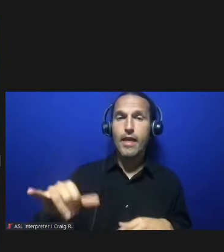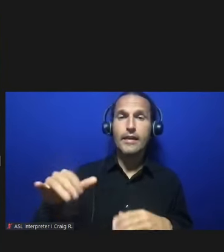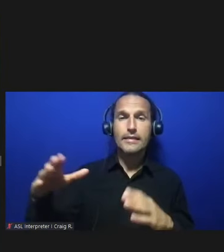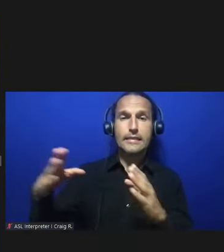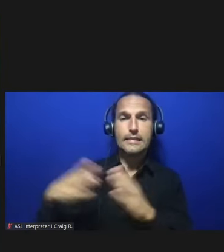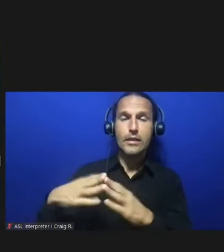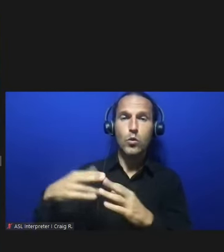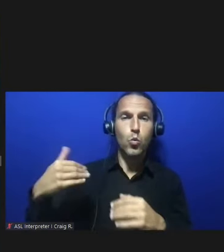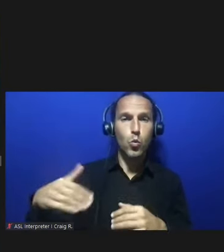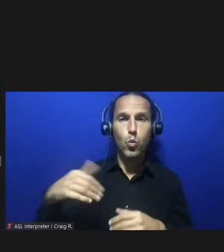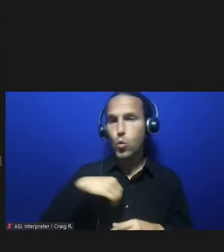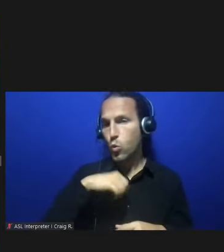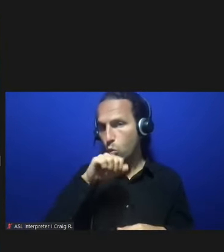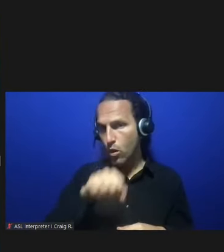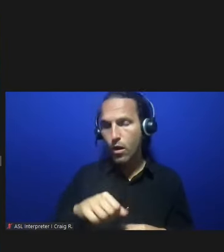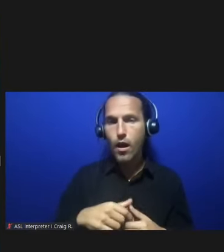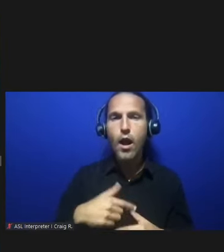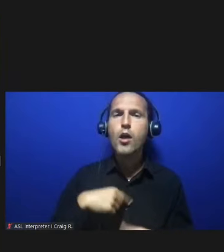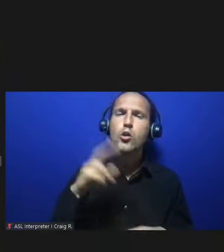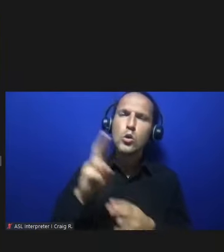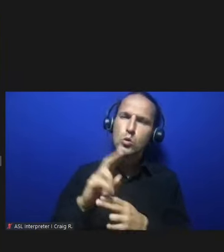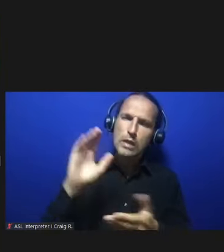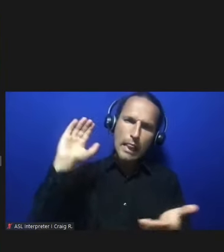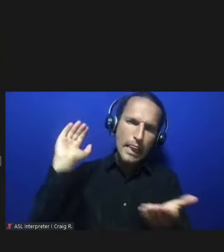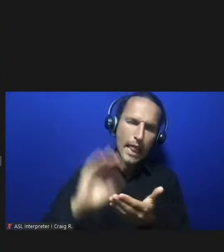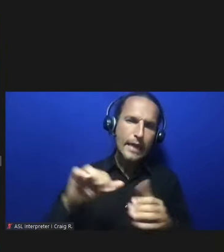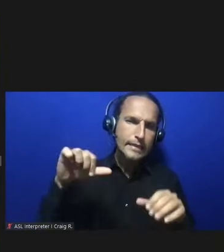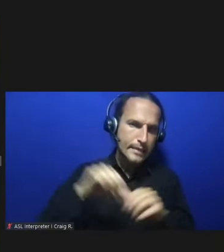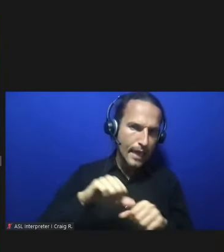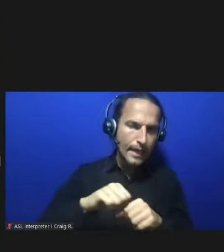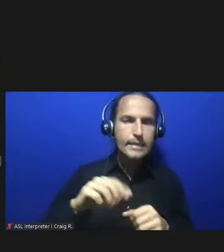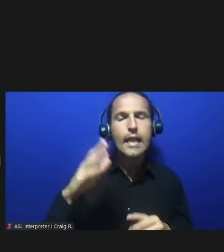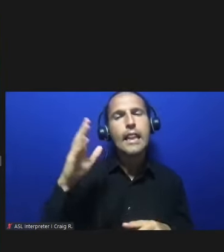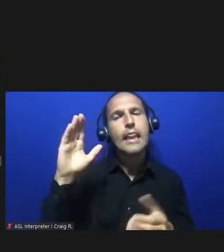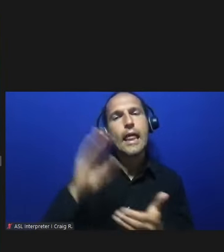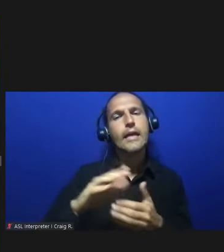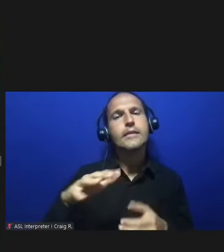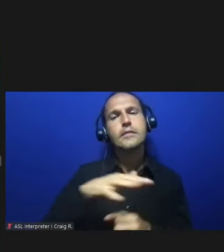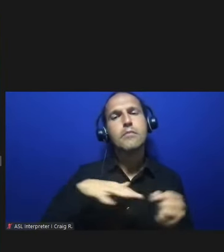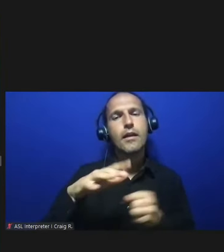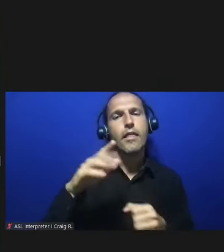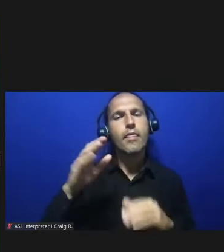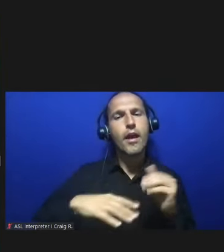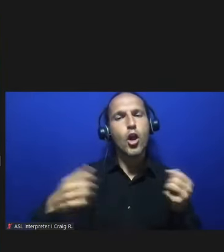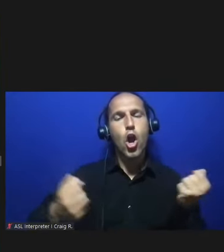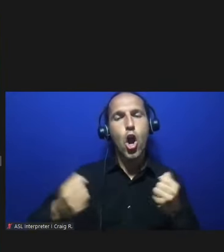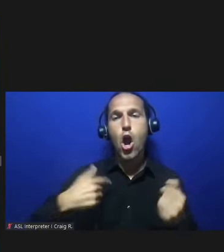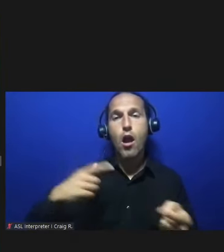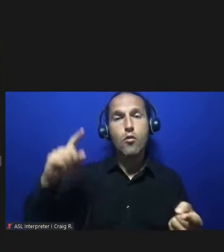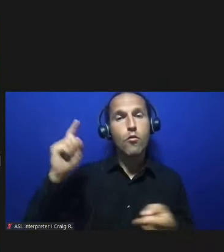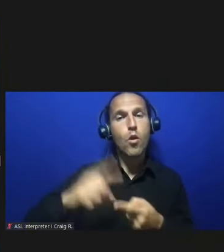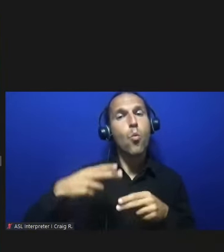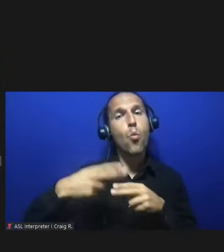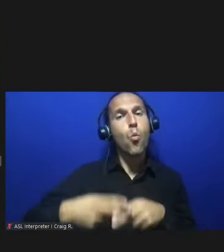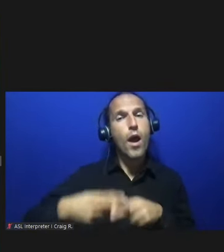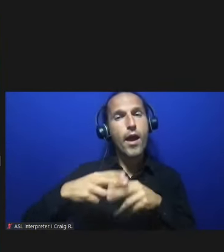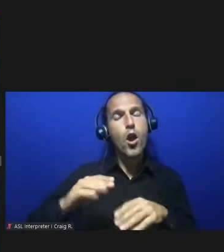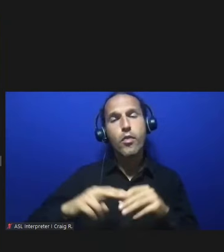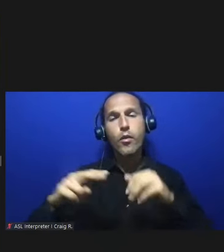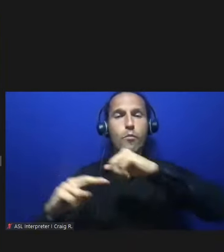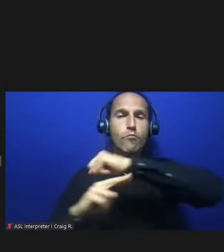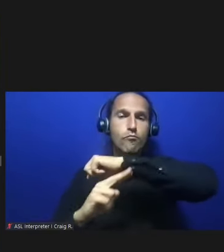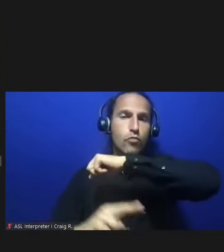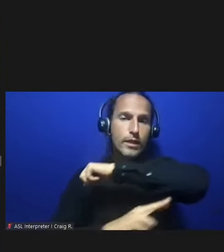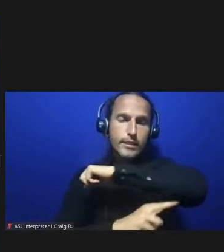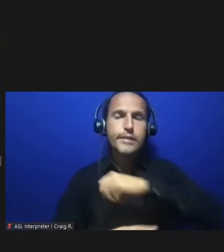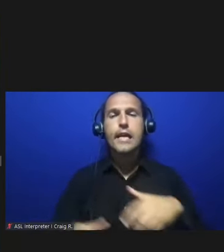much. I use far less gas and take up far less space than one car. I reduce the weight on our bridges. I am